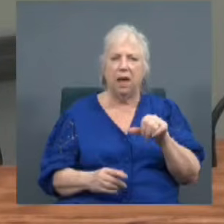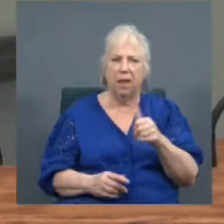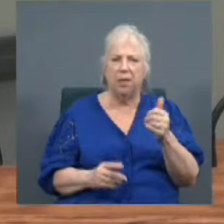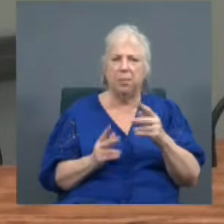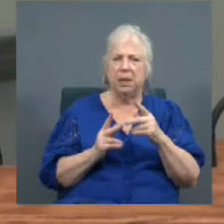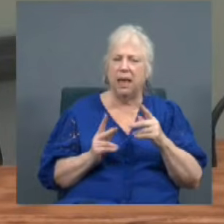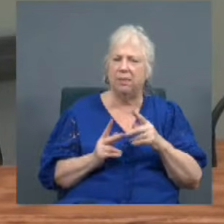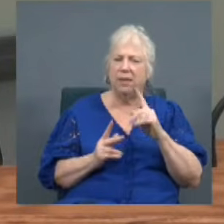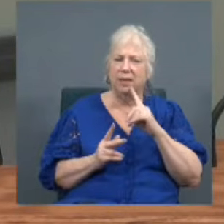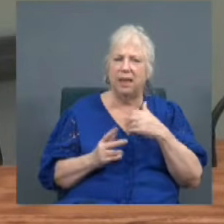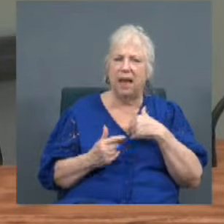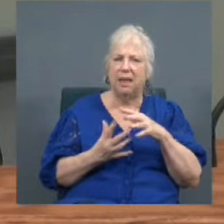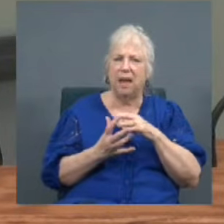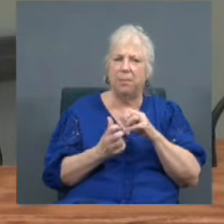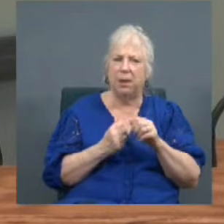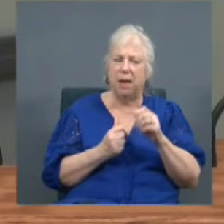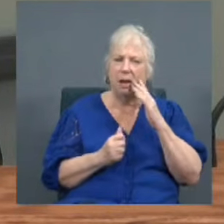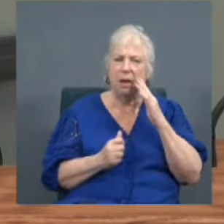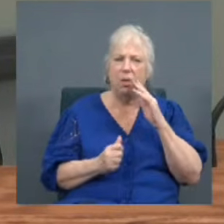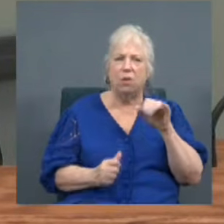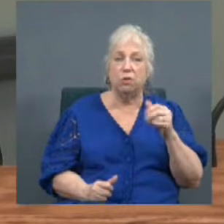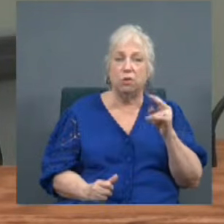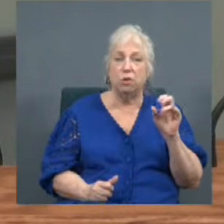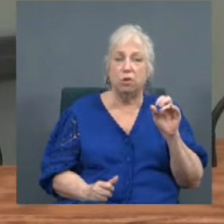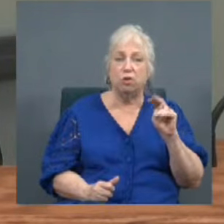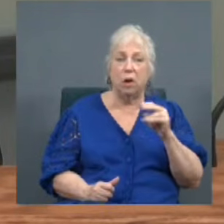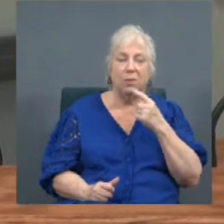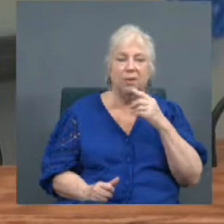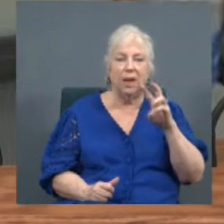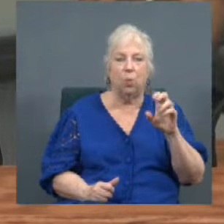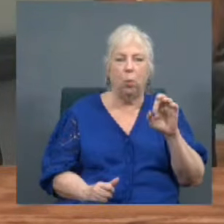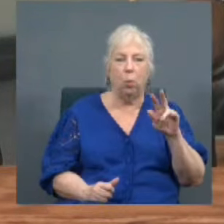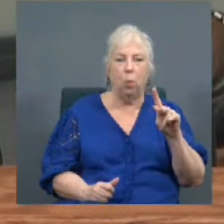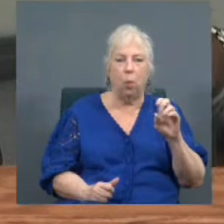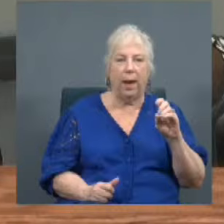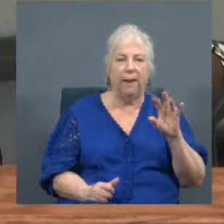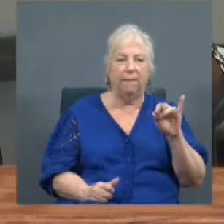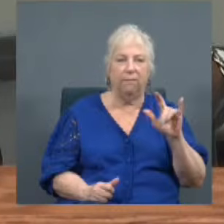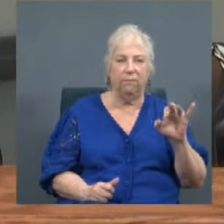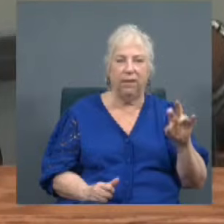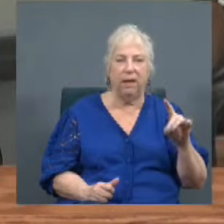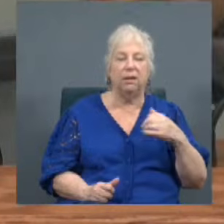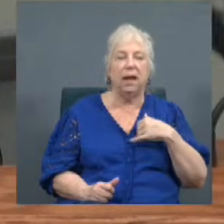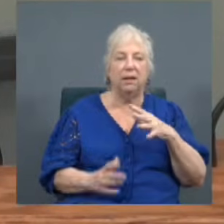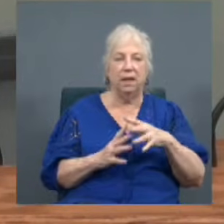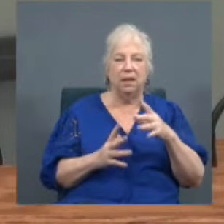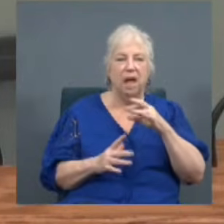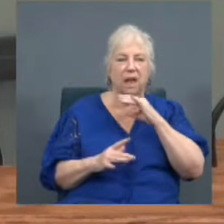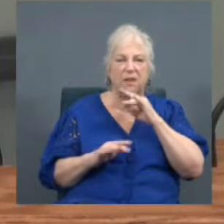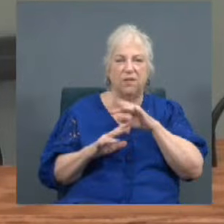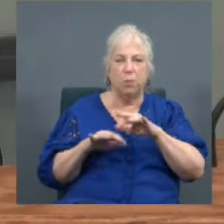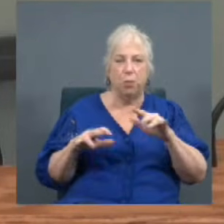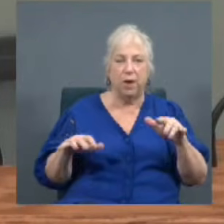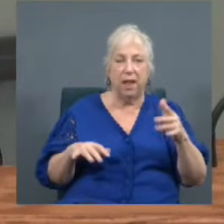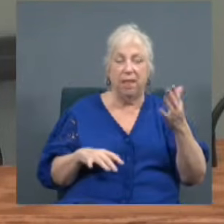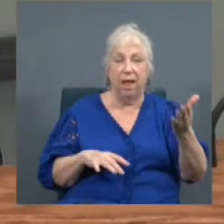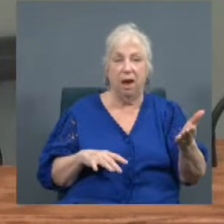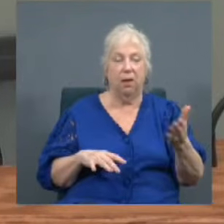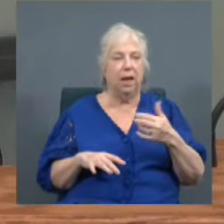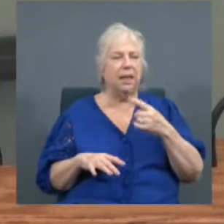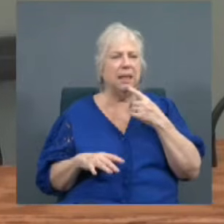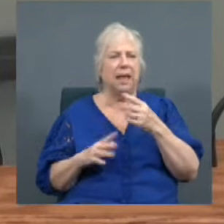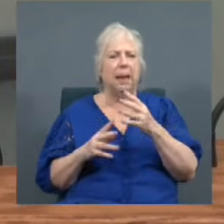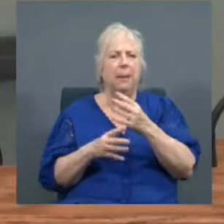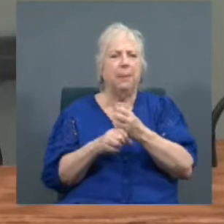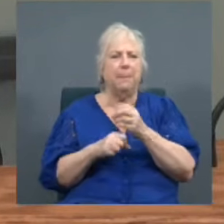I think Joan has talked about Wakefield has a lot of debris up there. I got a memo and it said something to the effect